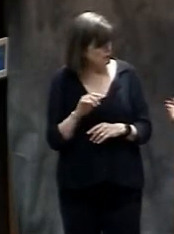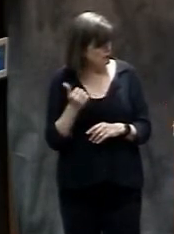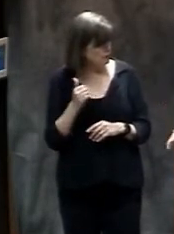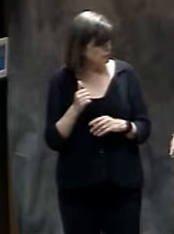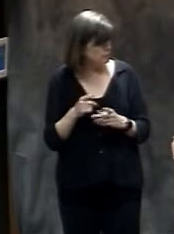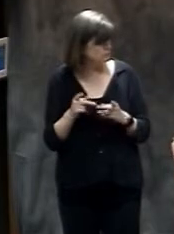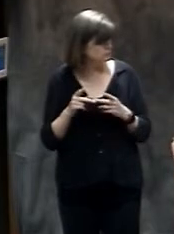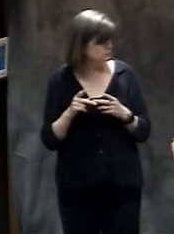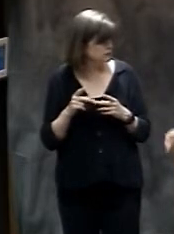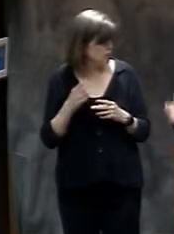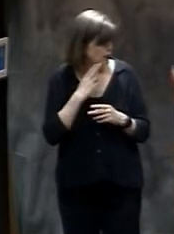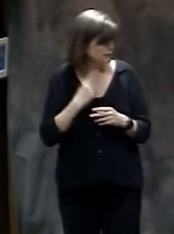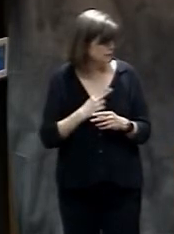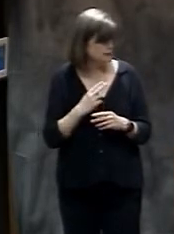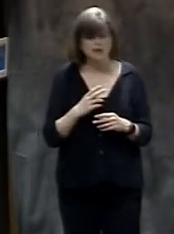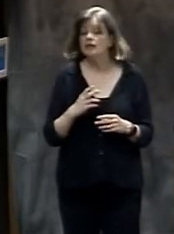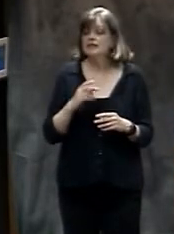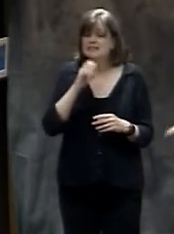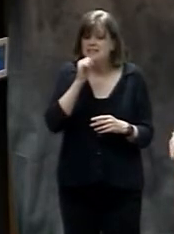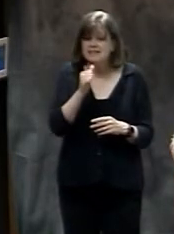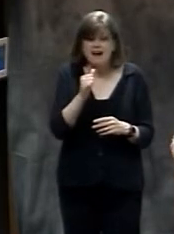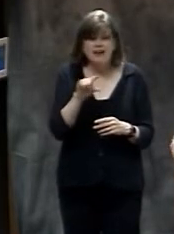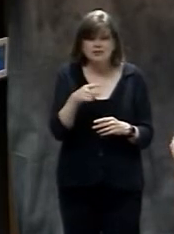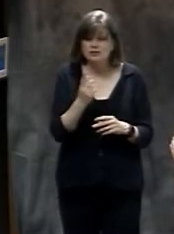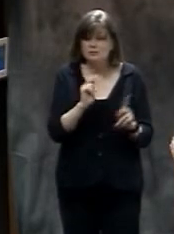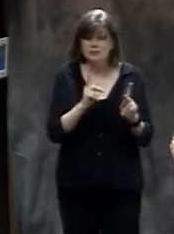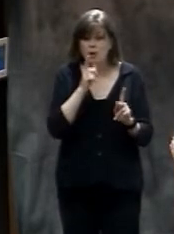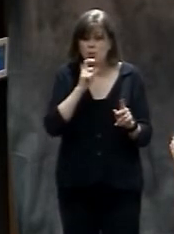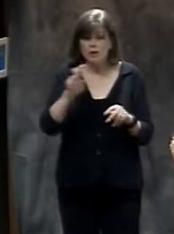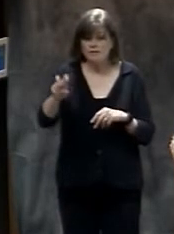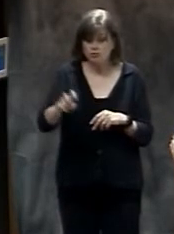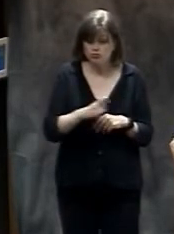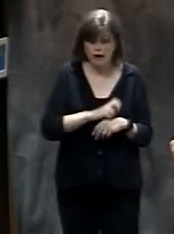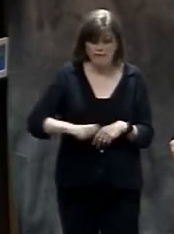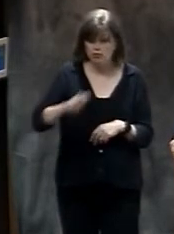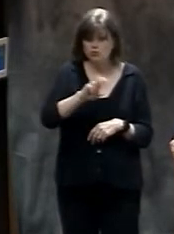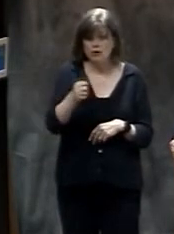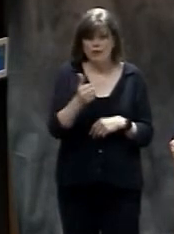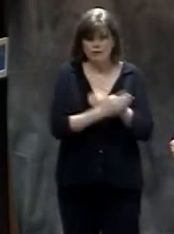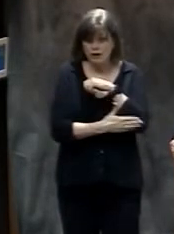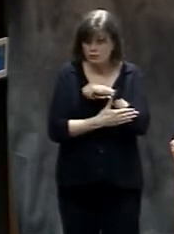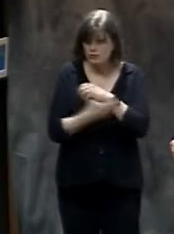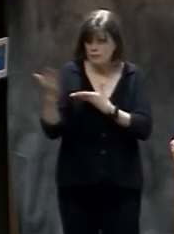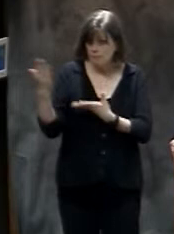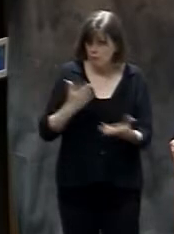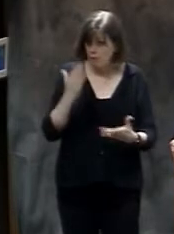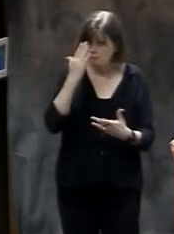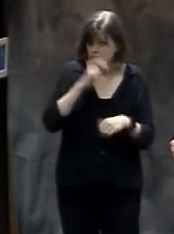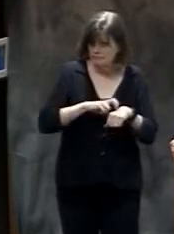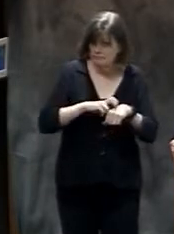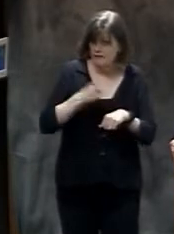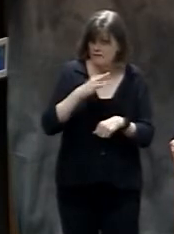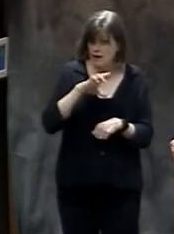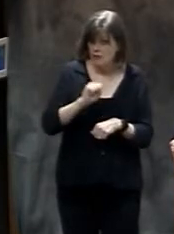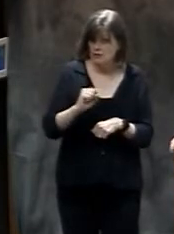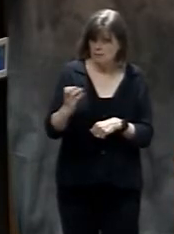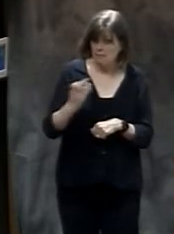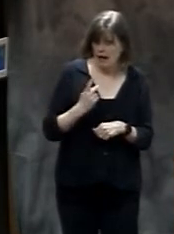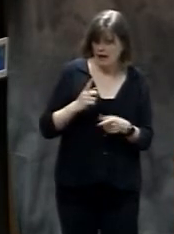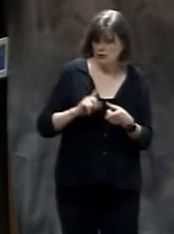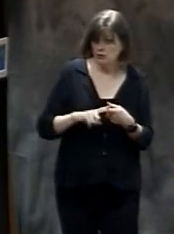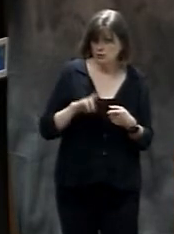or Nicaragua or India and brought the disease back to the US. These are people who acquired these viruses in the United